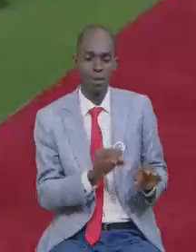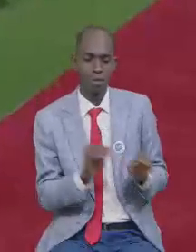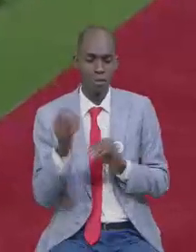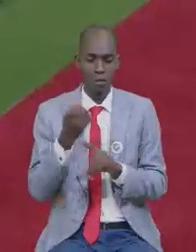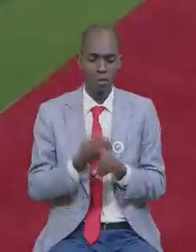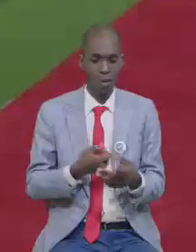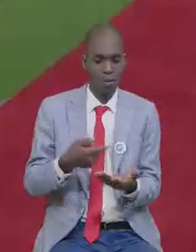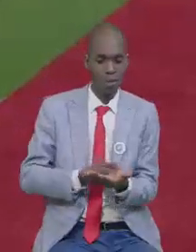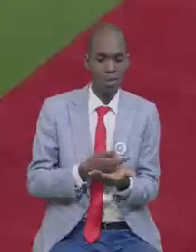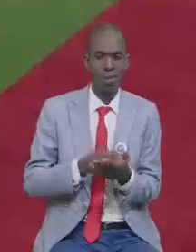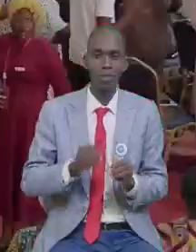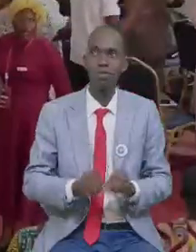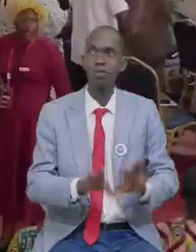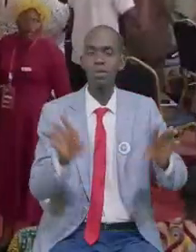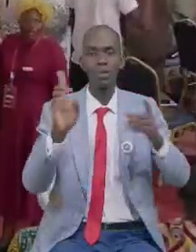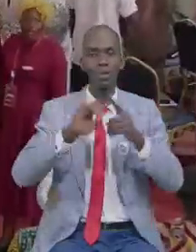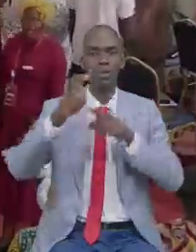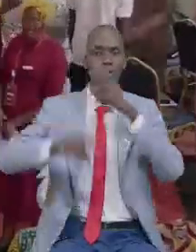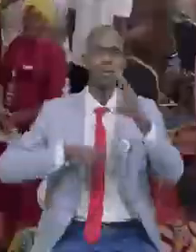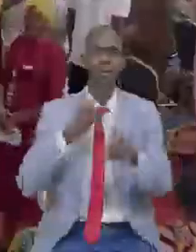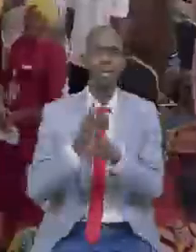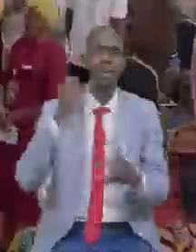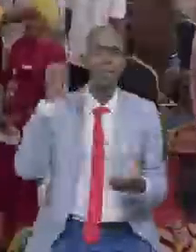the rest of the world.